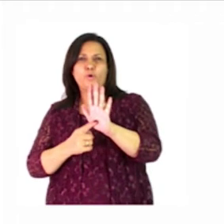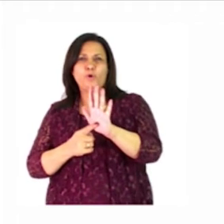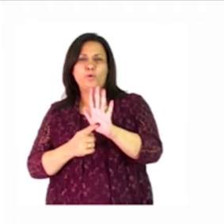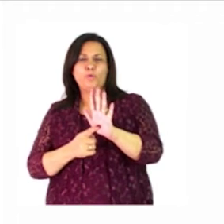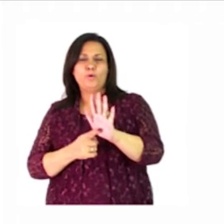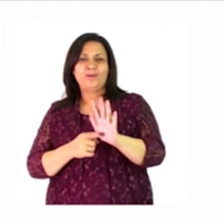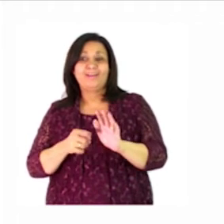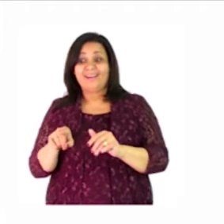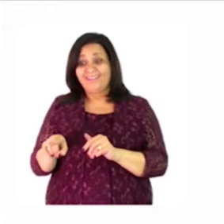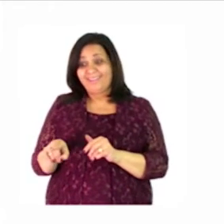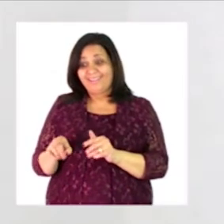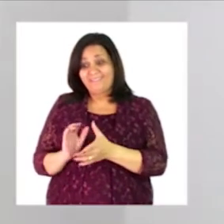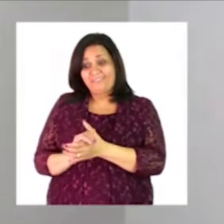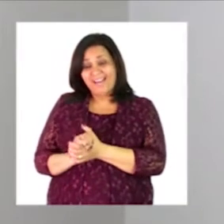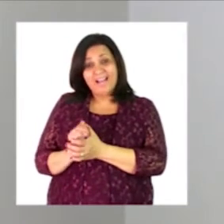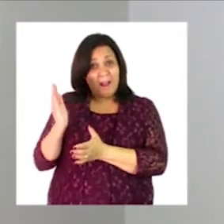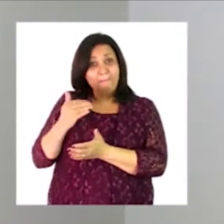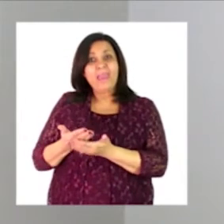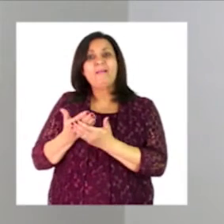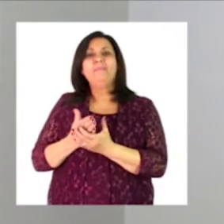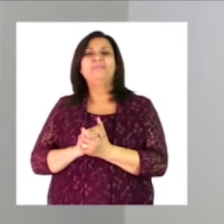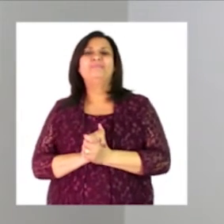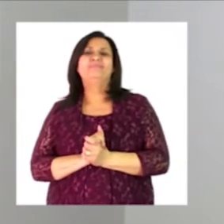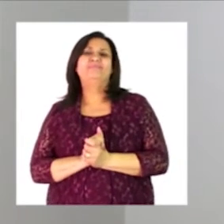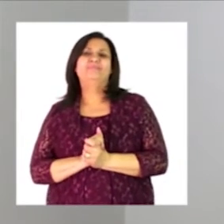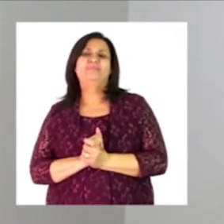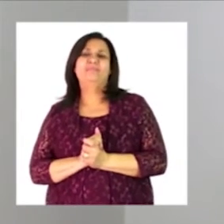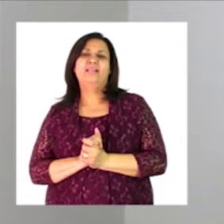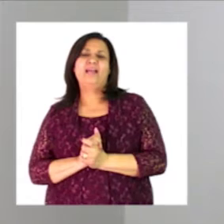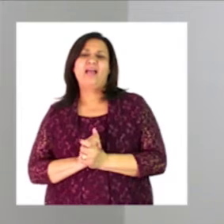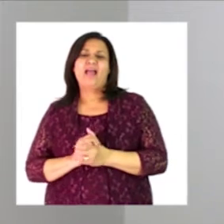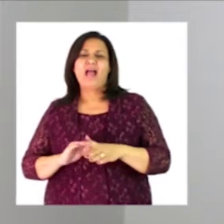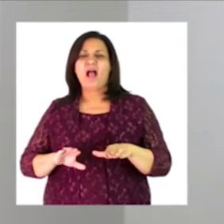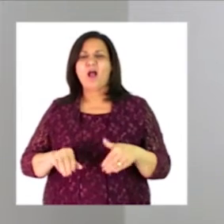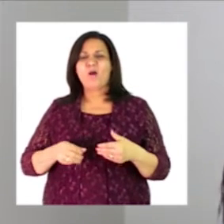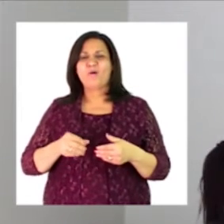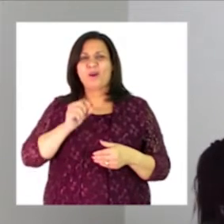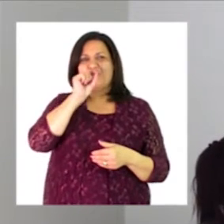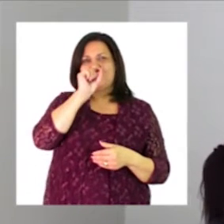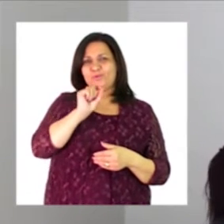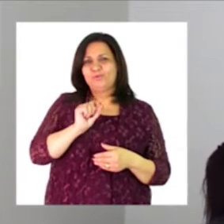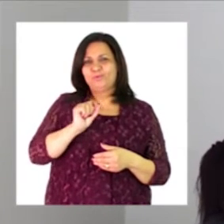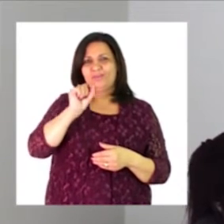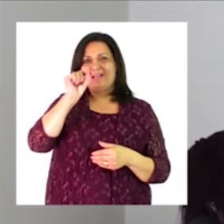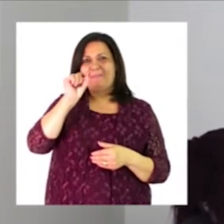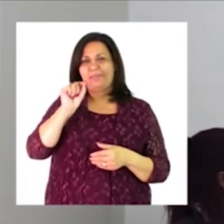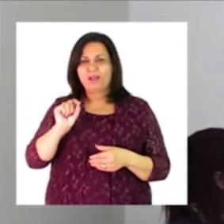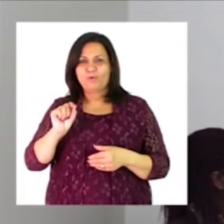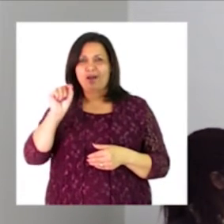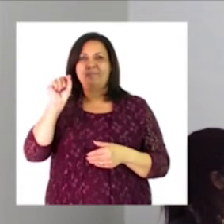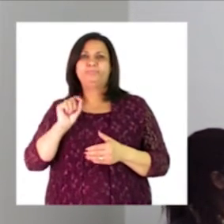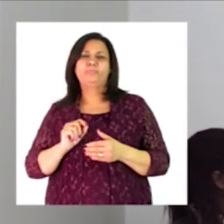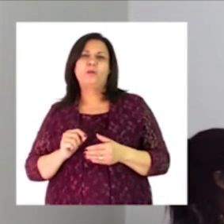my friends to demonstrate to us how we are going to do it. We